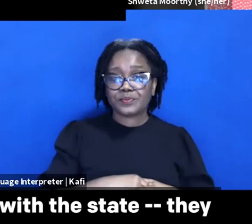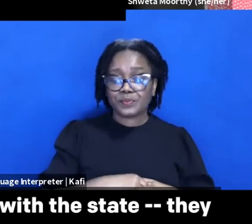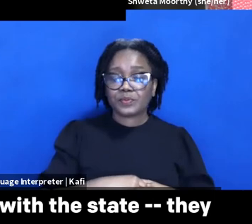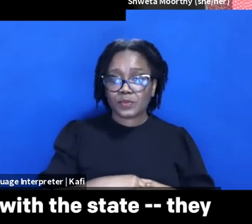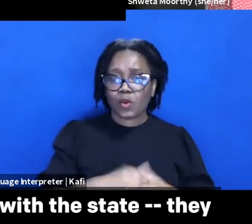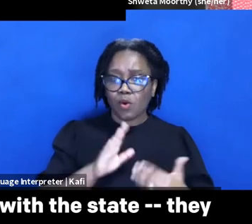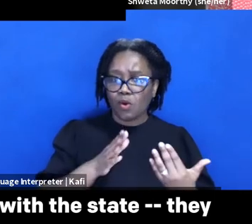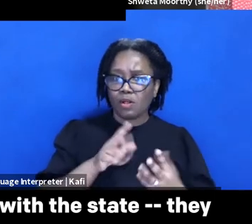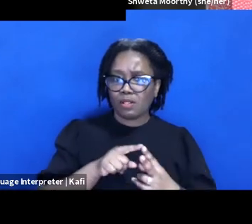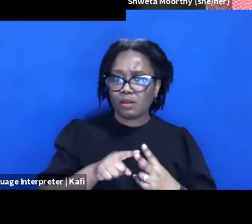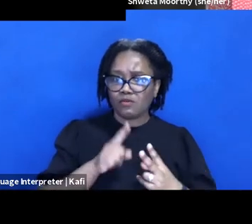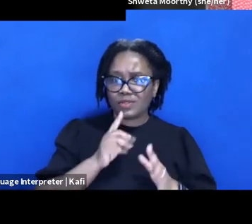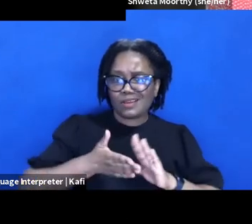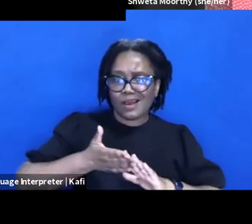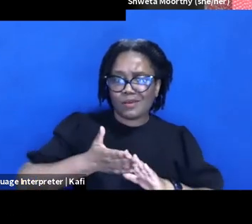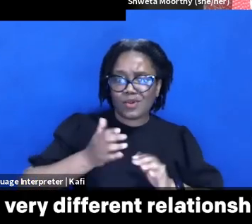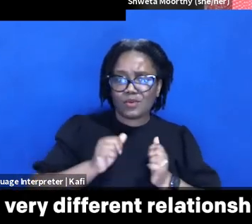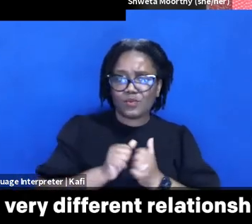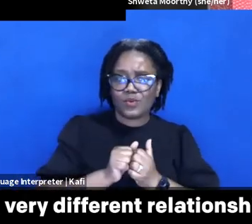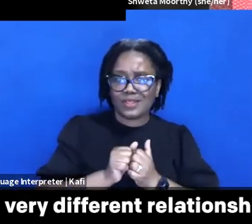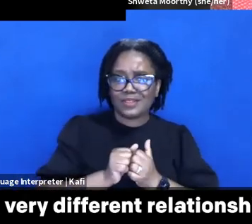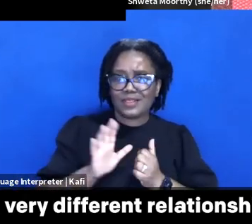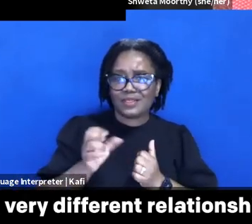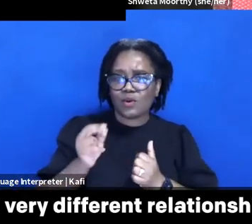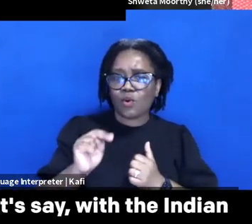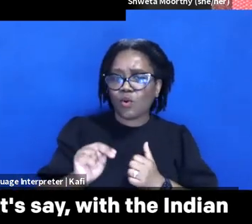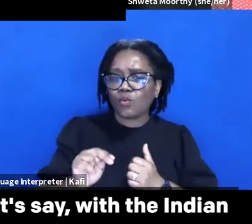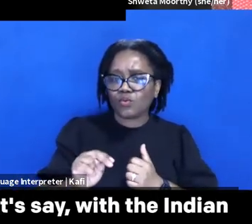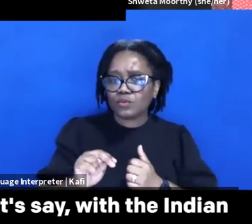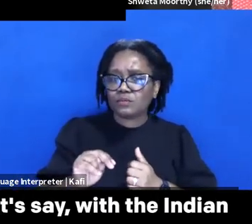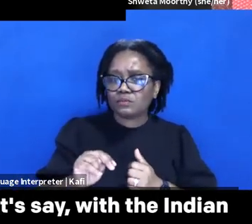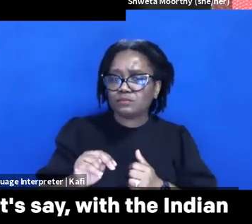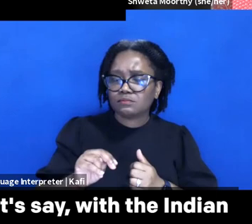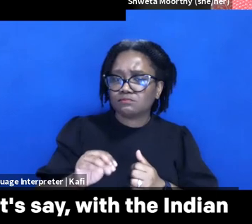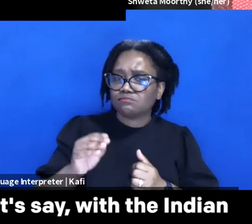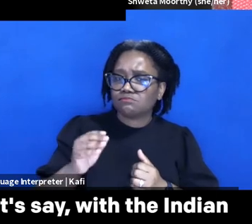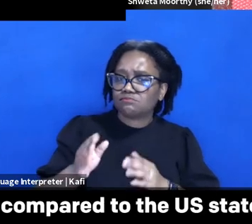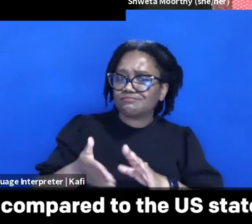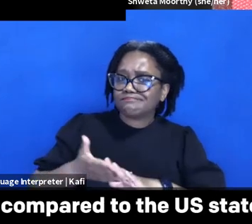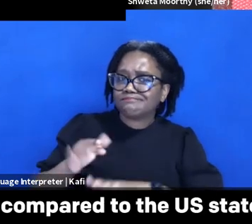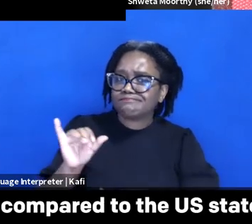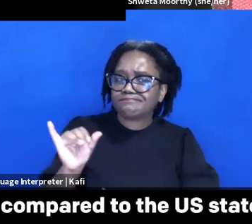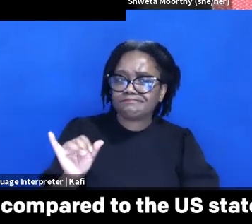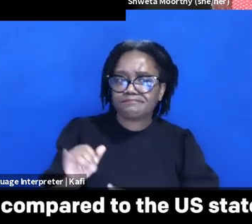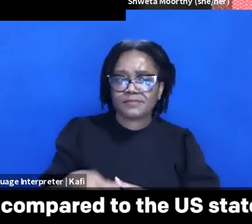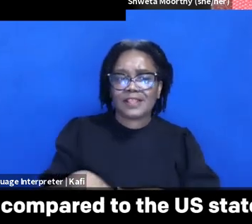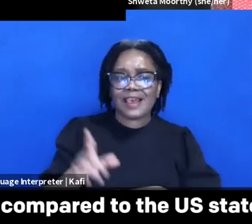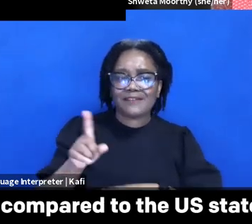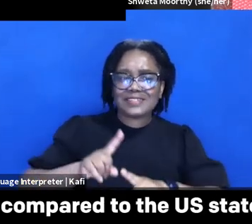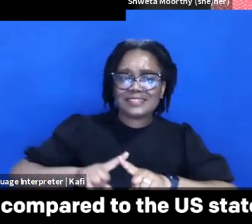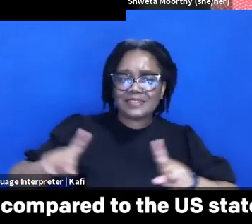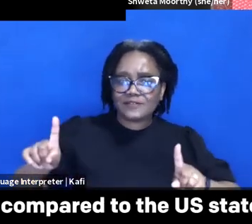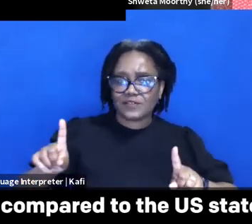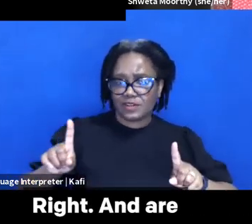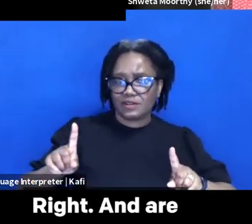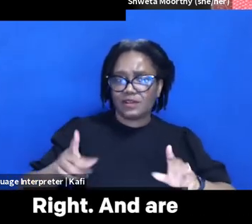cooperating with the state. They have a very different relationship, let's say, with the Indian state compared to the US